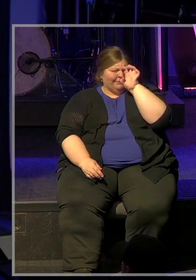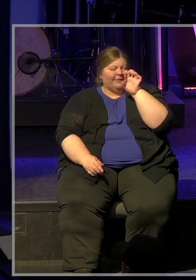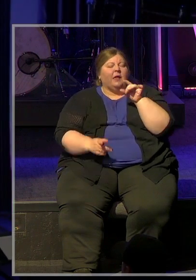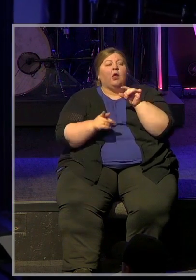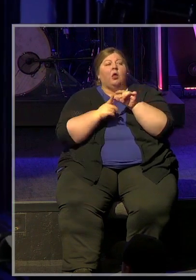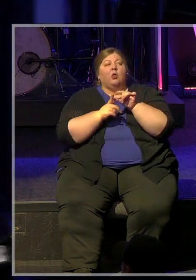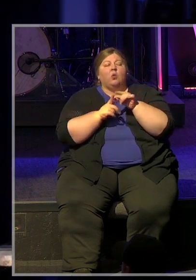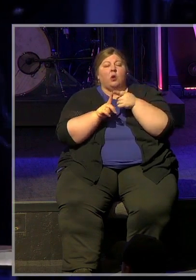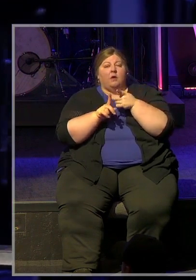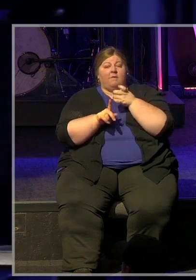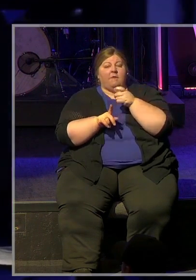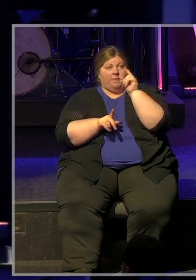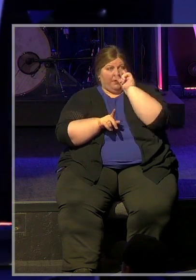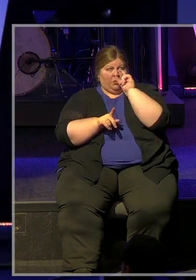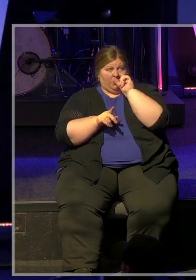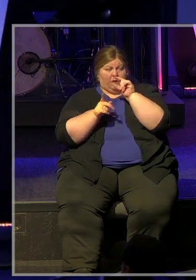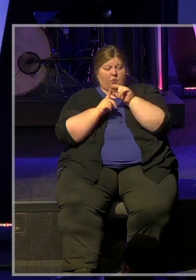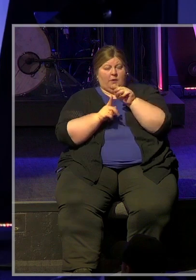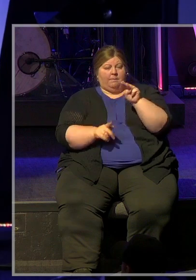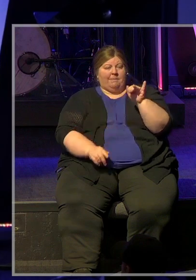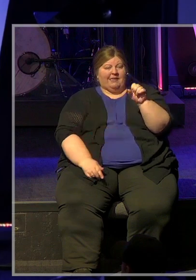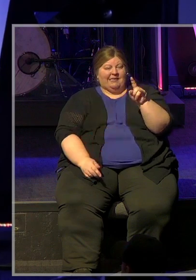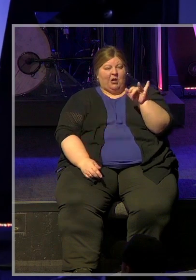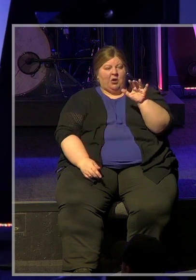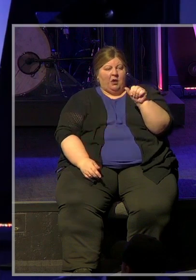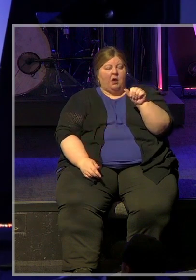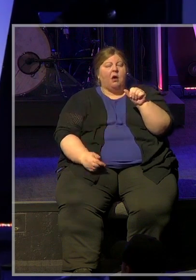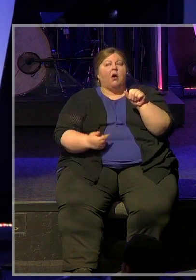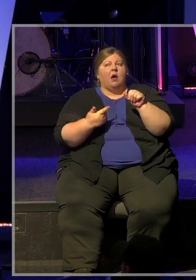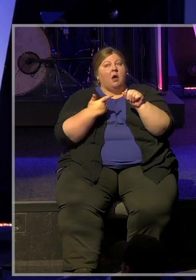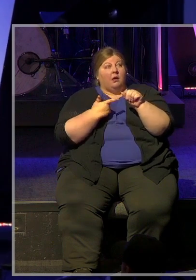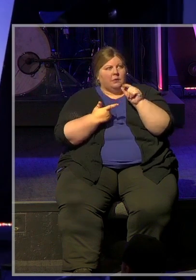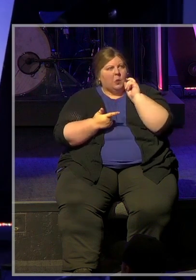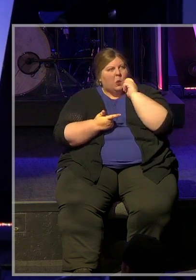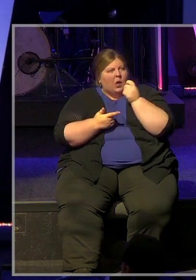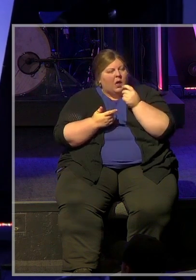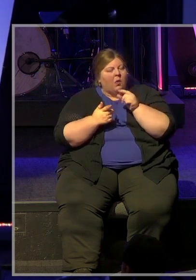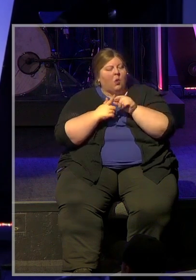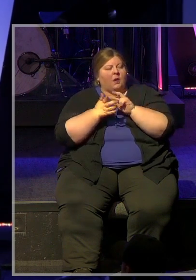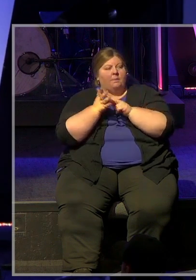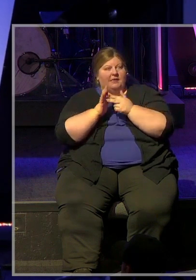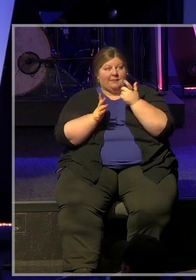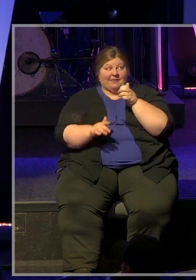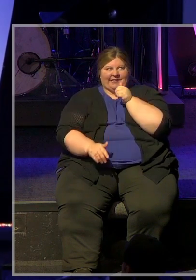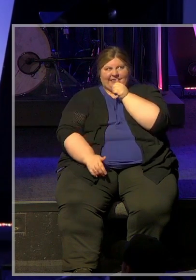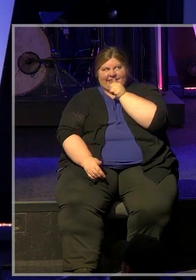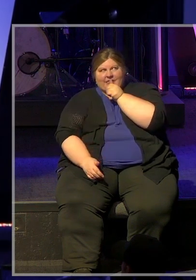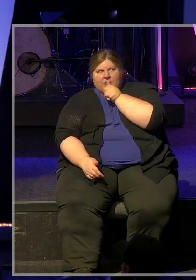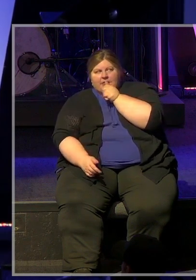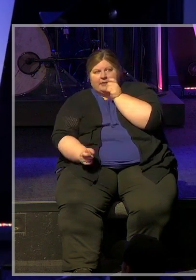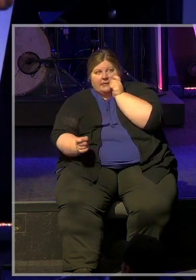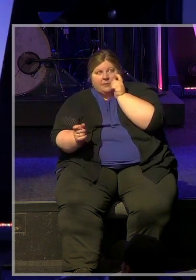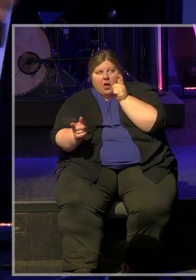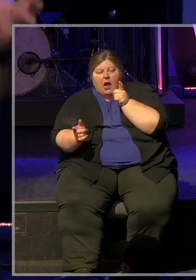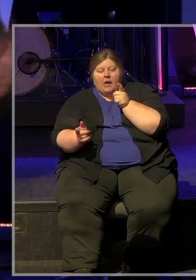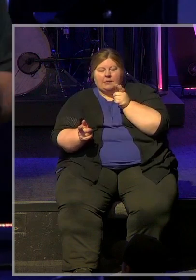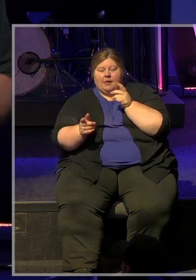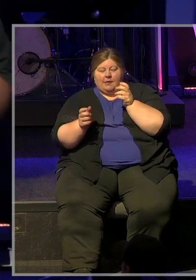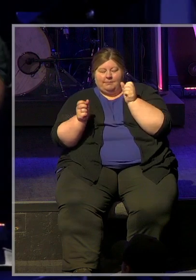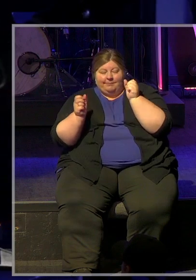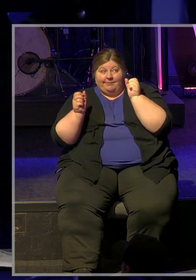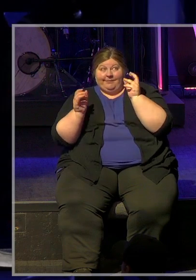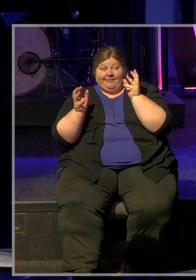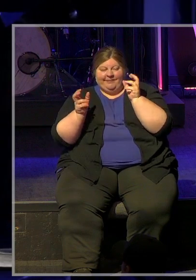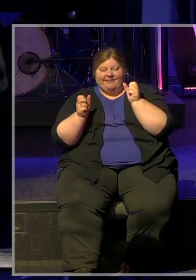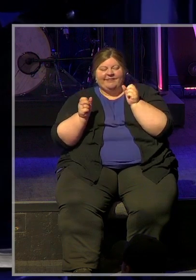from the Greek word mysterion. And mysterion's a unique word because it means like a secret, like it's a surprise or it's a mystery. That's where we get